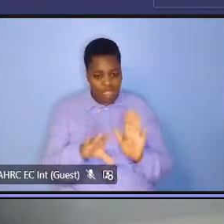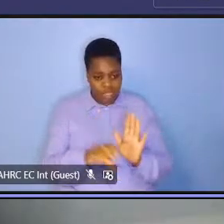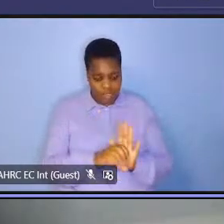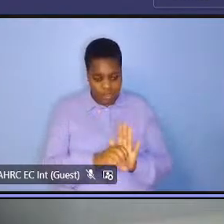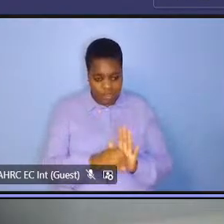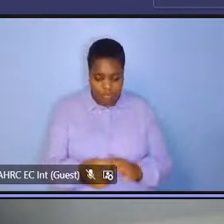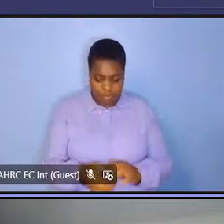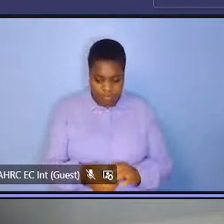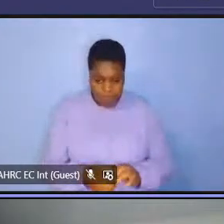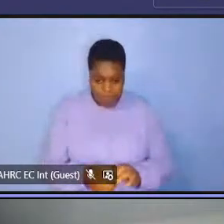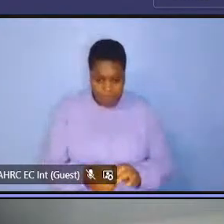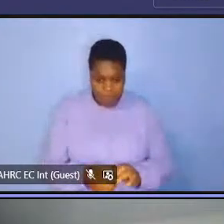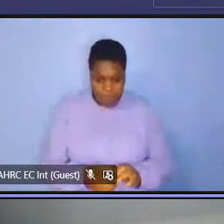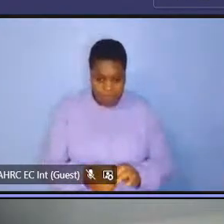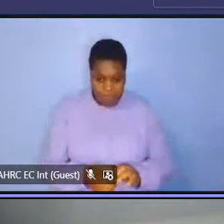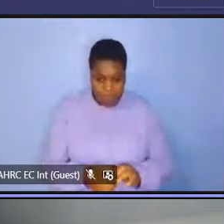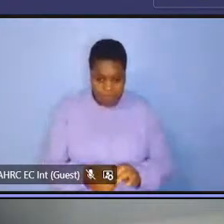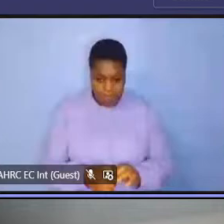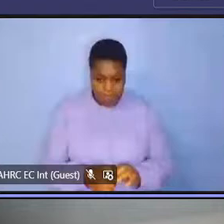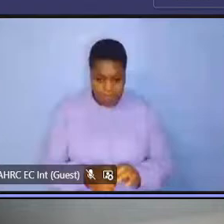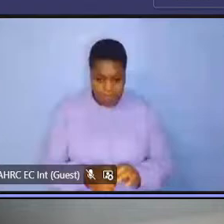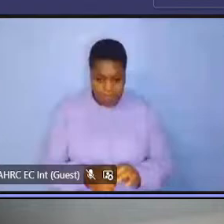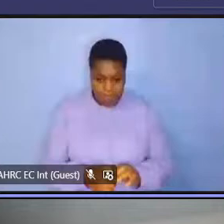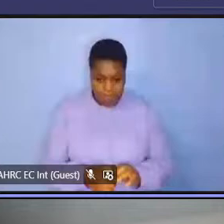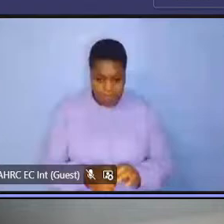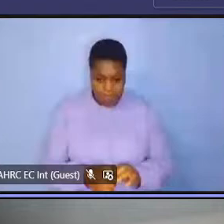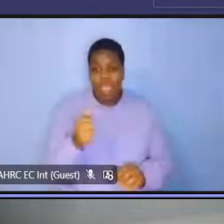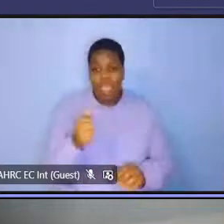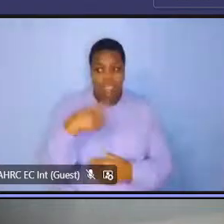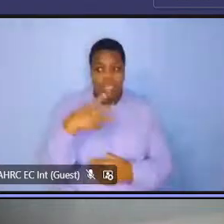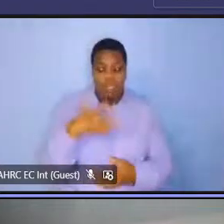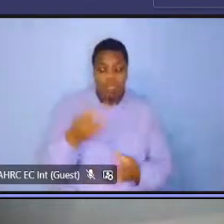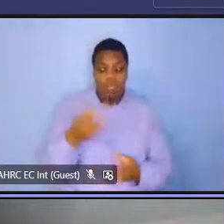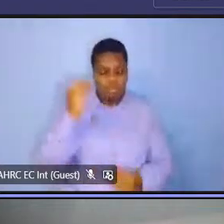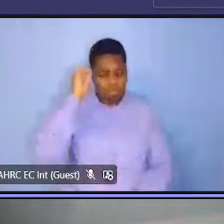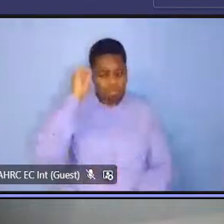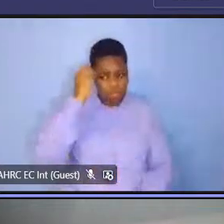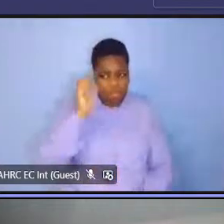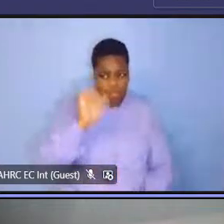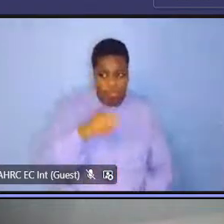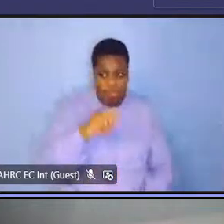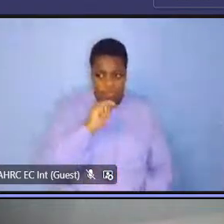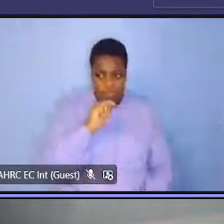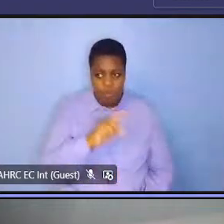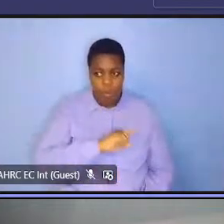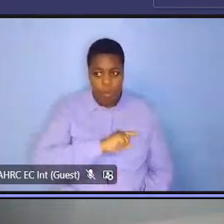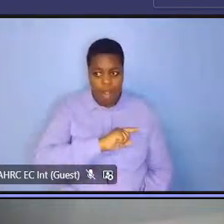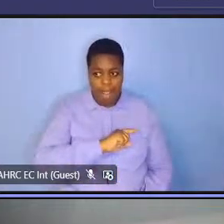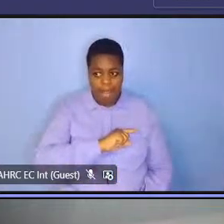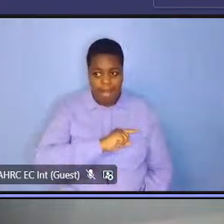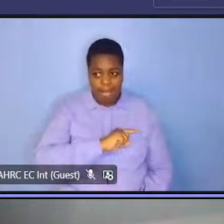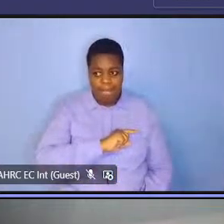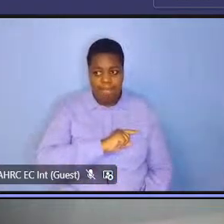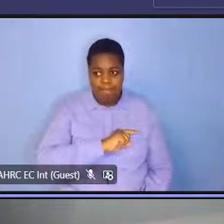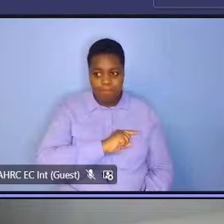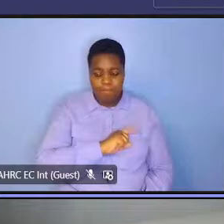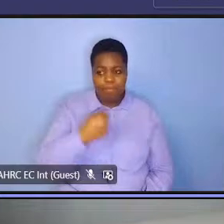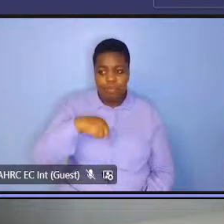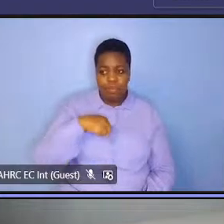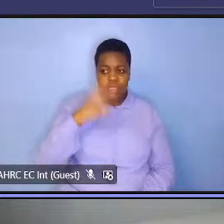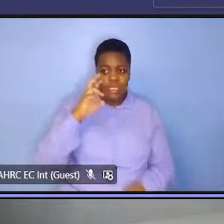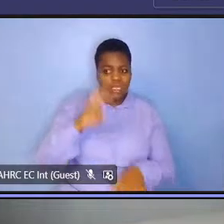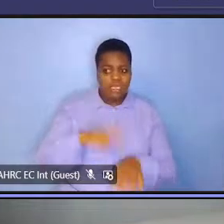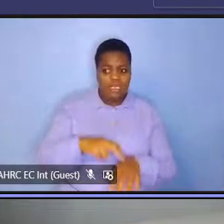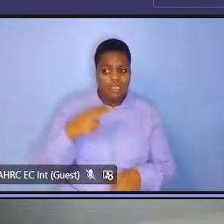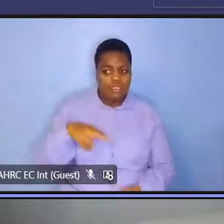Now, I laughed in the morning when Prof was presenting because I found some very interesting, perhaps reasons as to why do we even need